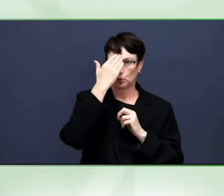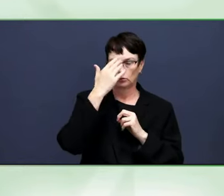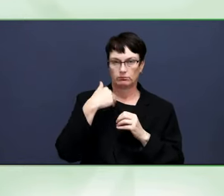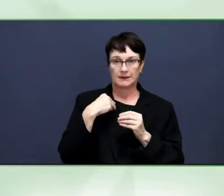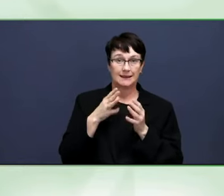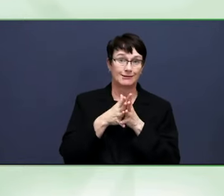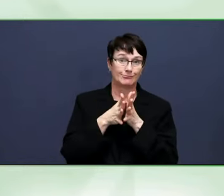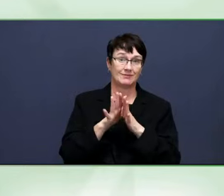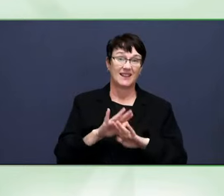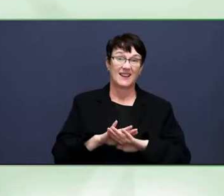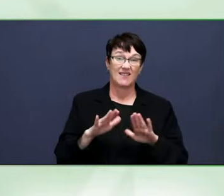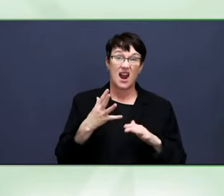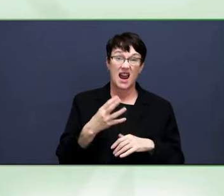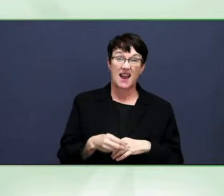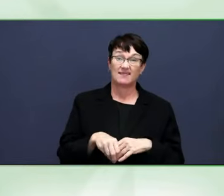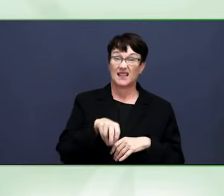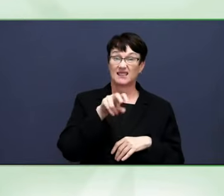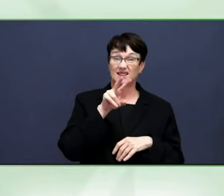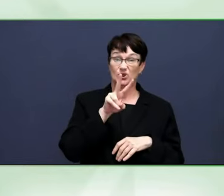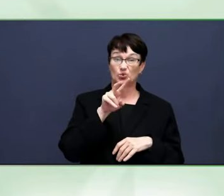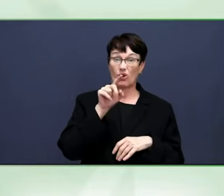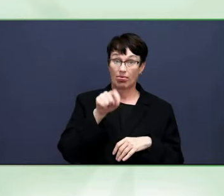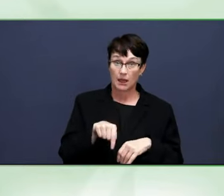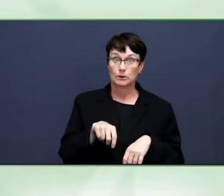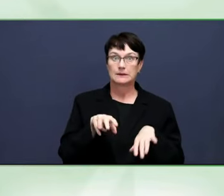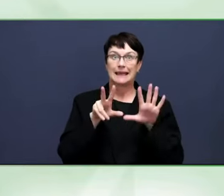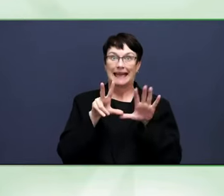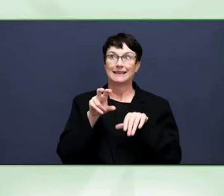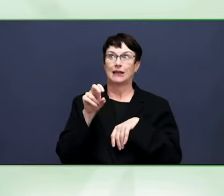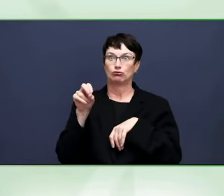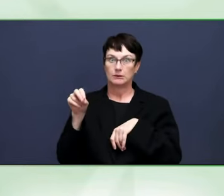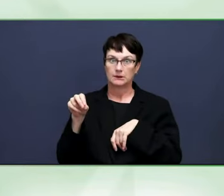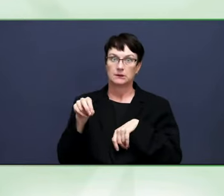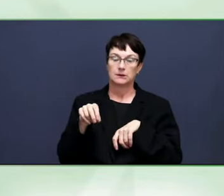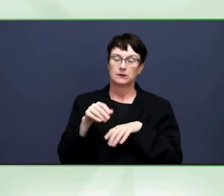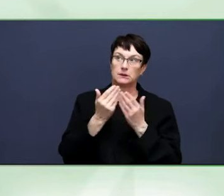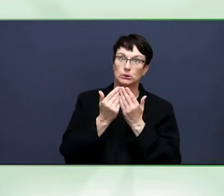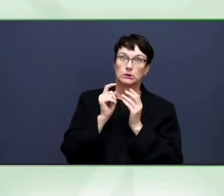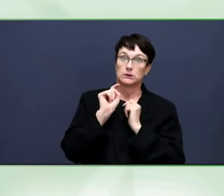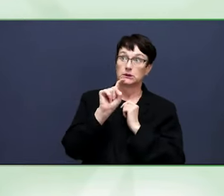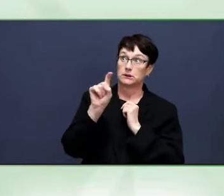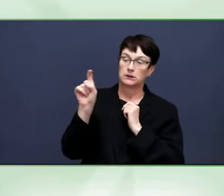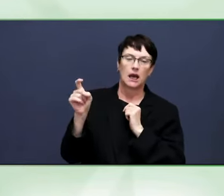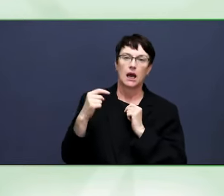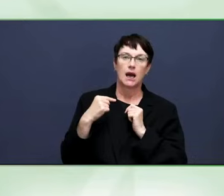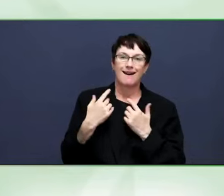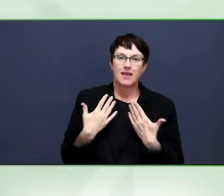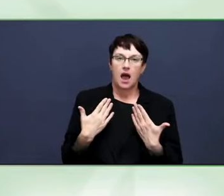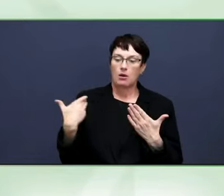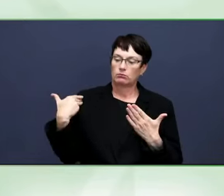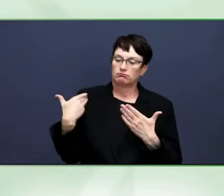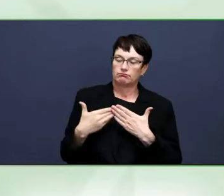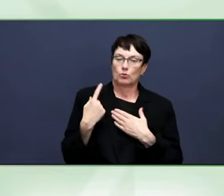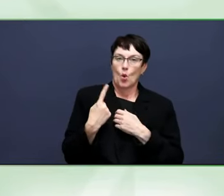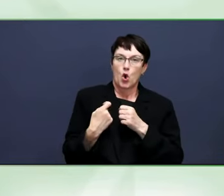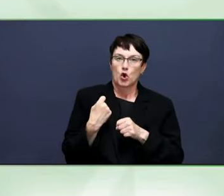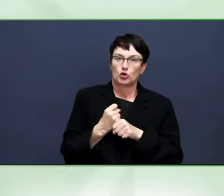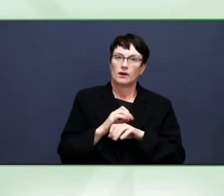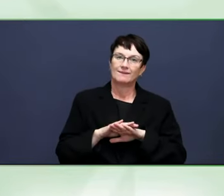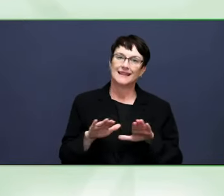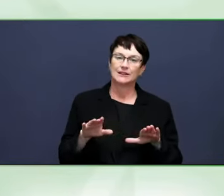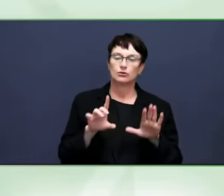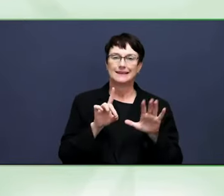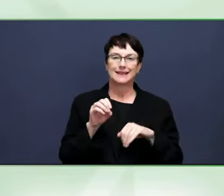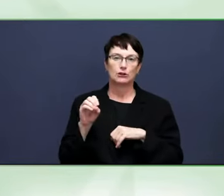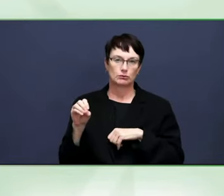year, where they present all these policy recommendations and mostly the framework